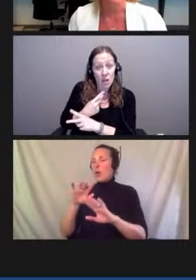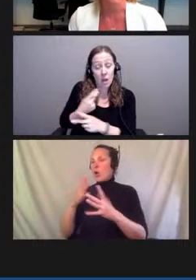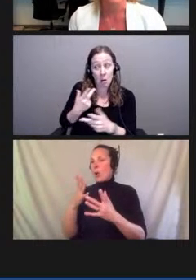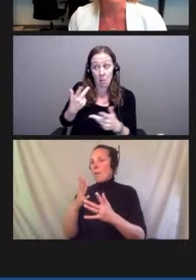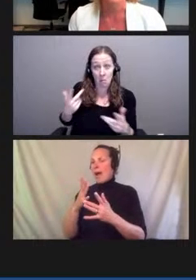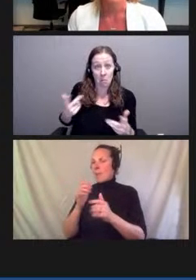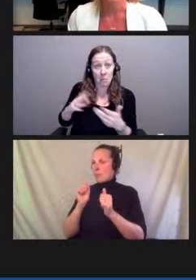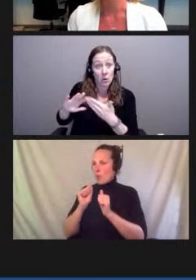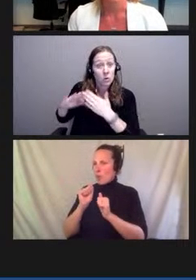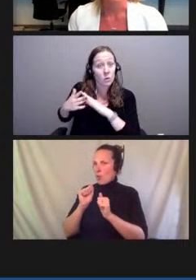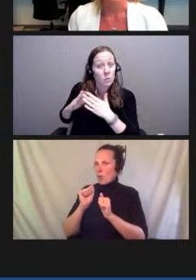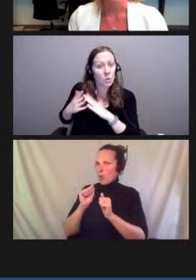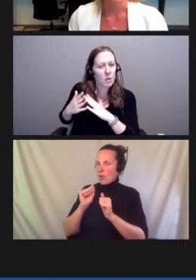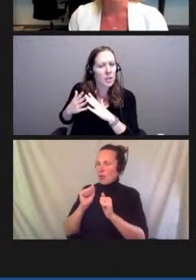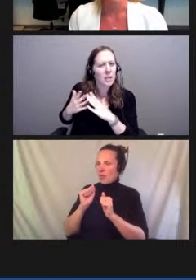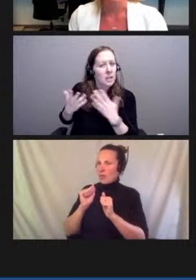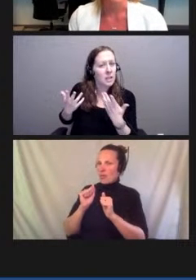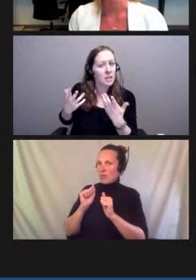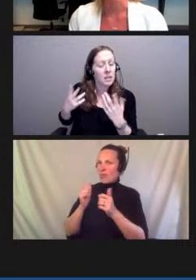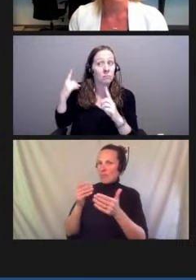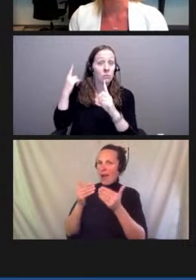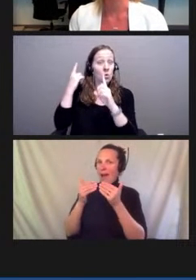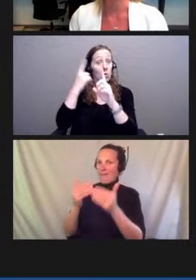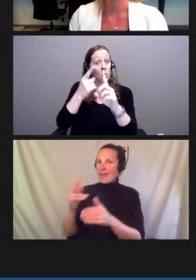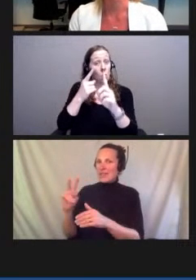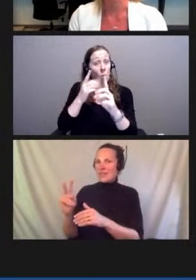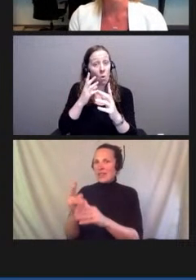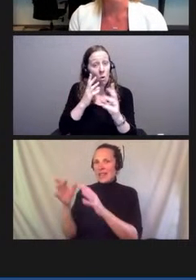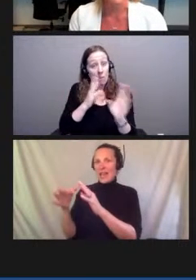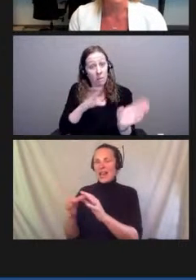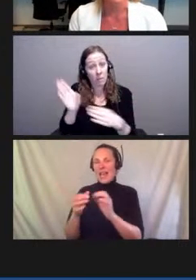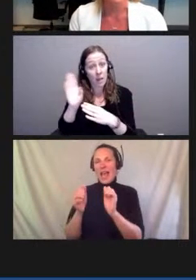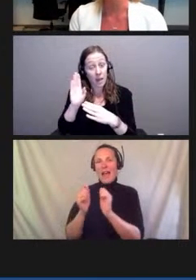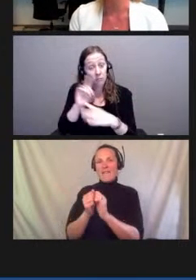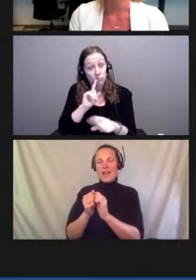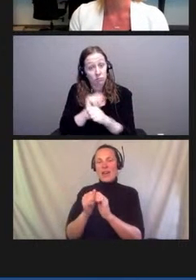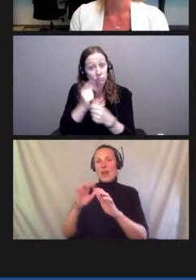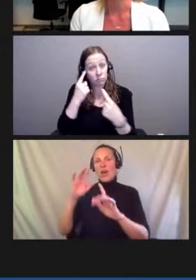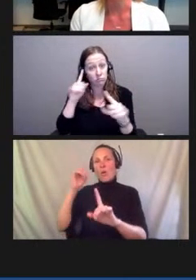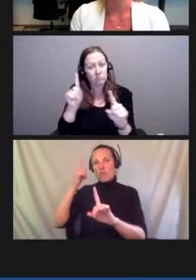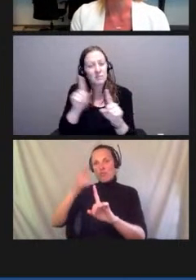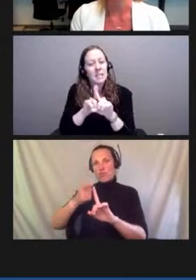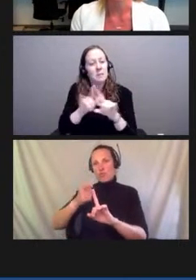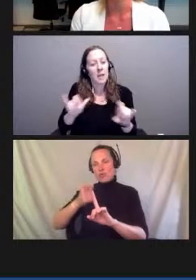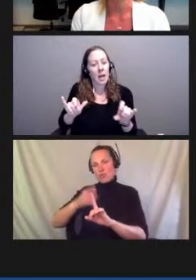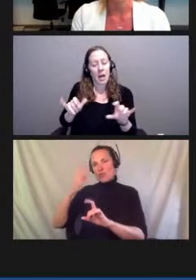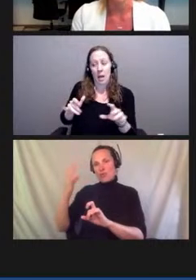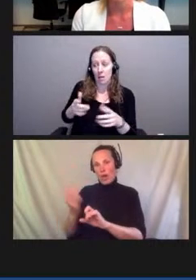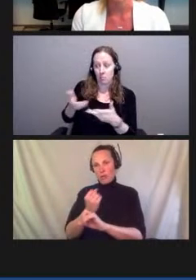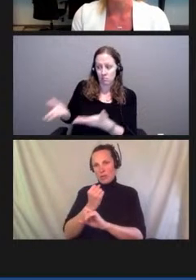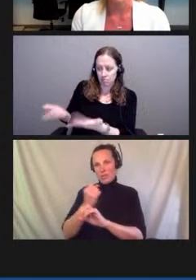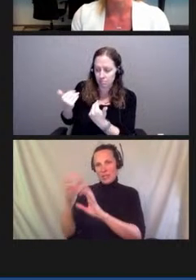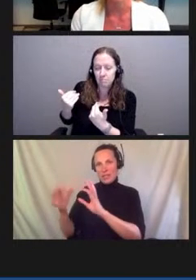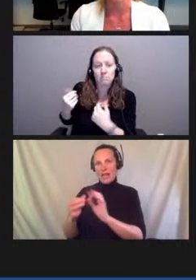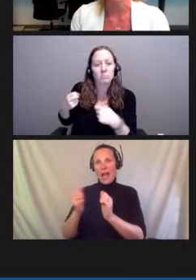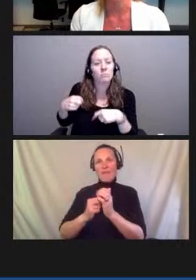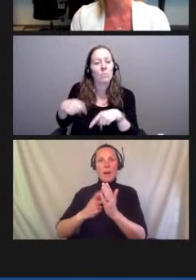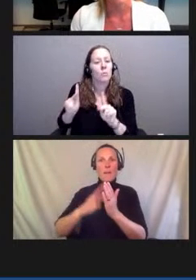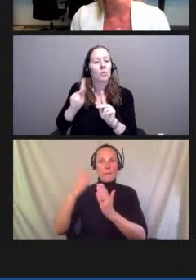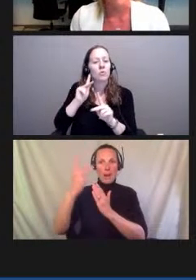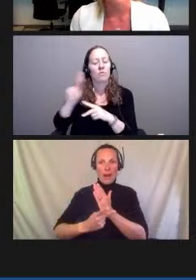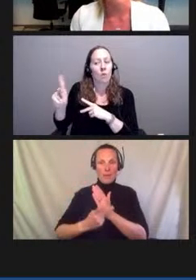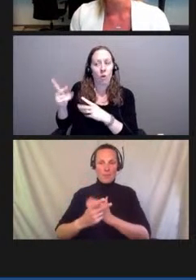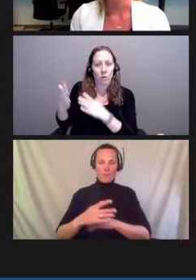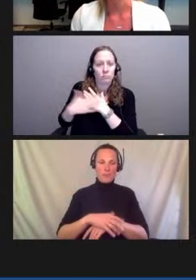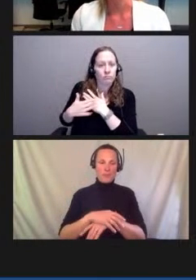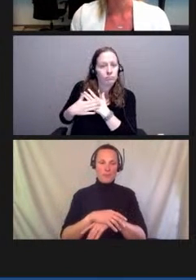as a community towards achieving the plan's goals, as well as providing opportunities to provide input on the different options being considered in the